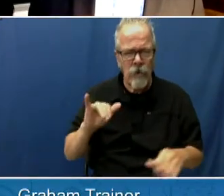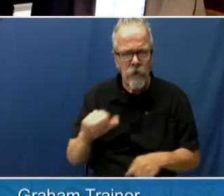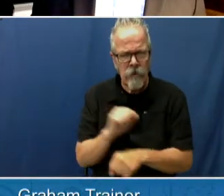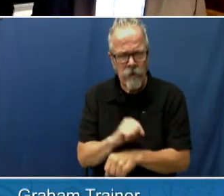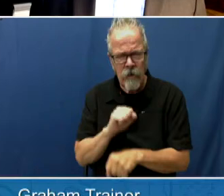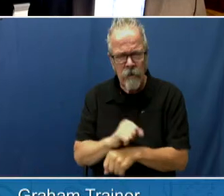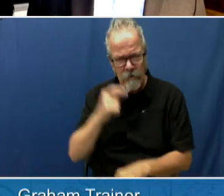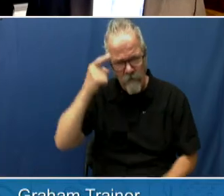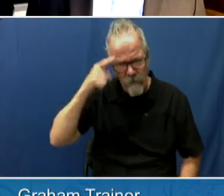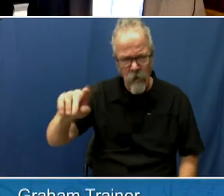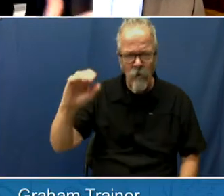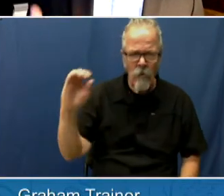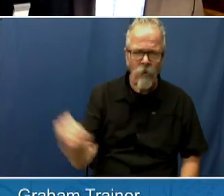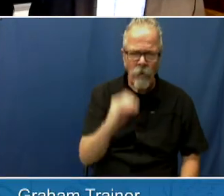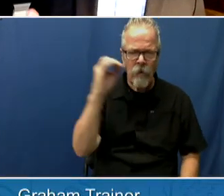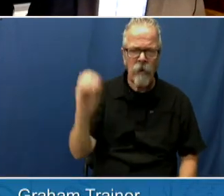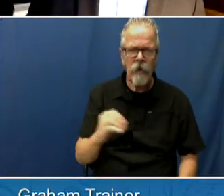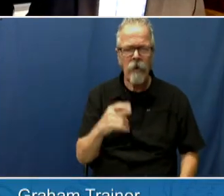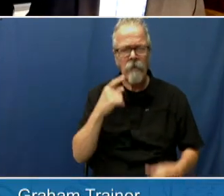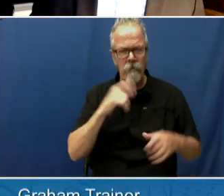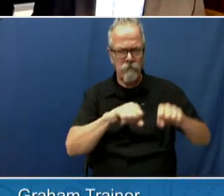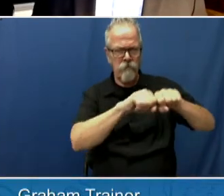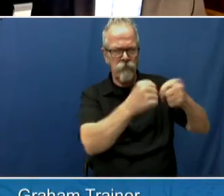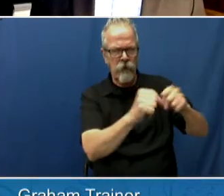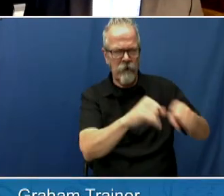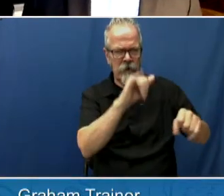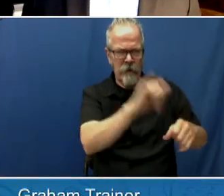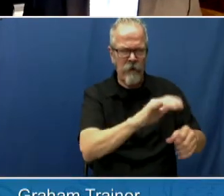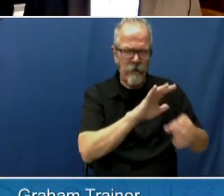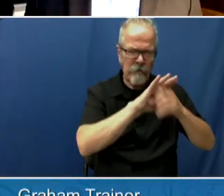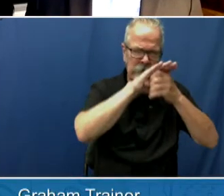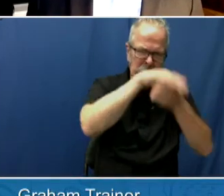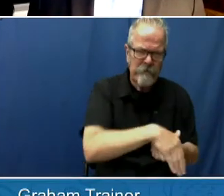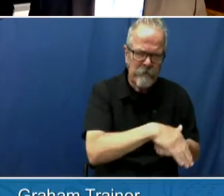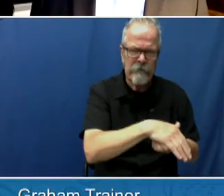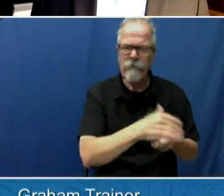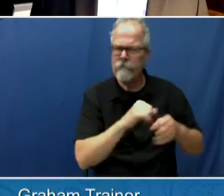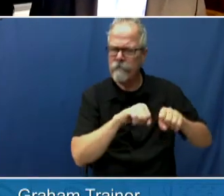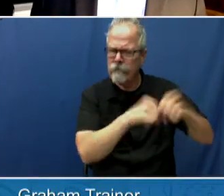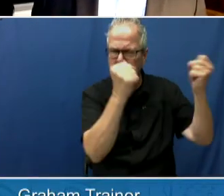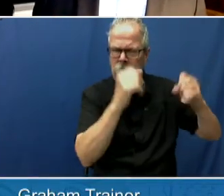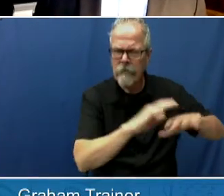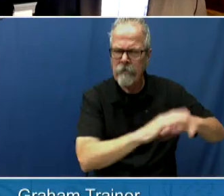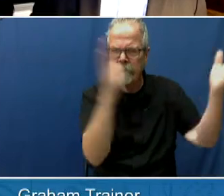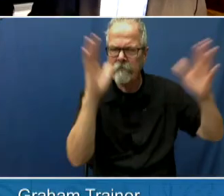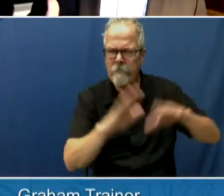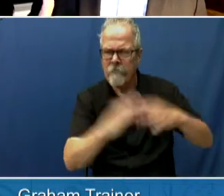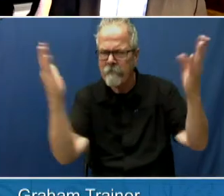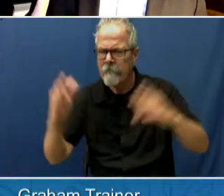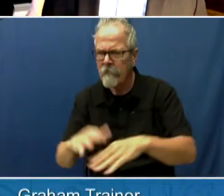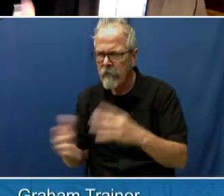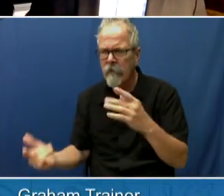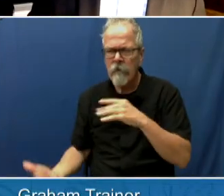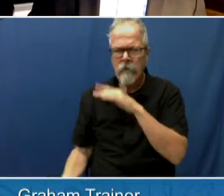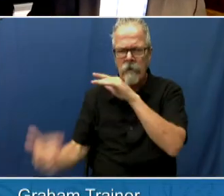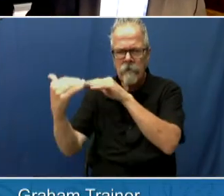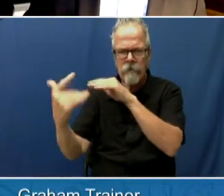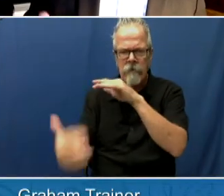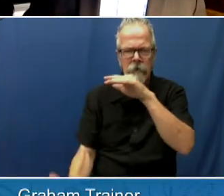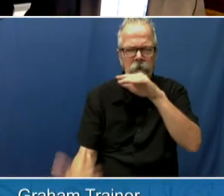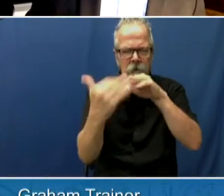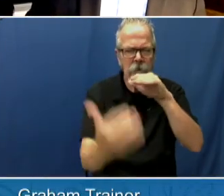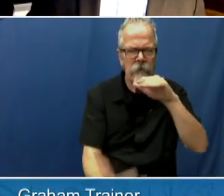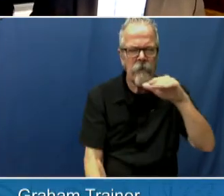dismantle systems of oppression, actively tackling barriers that unfairly target community members of color, and that is consistently